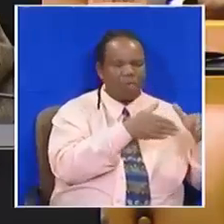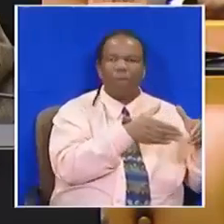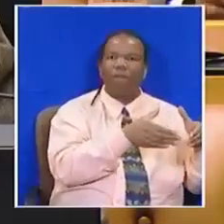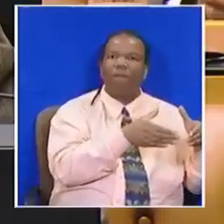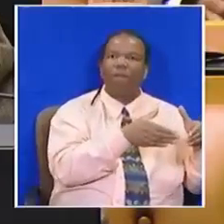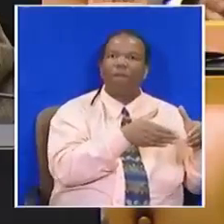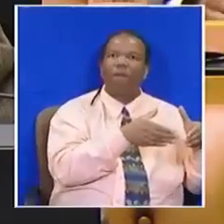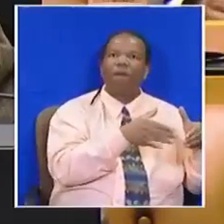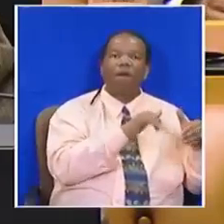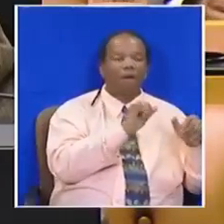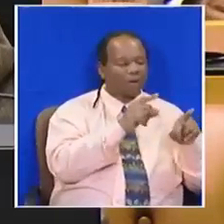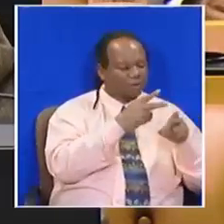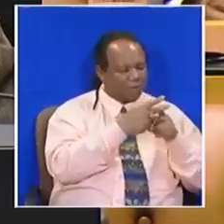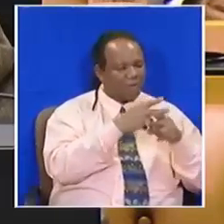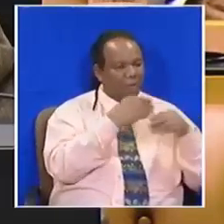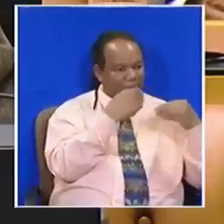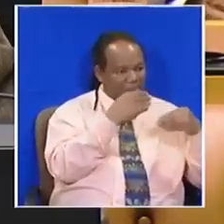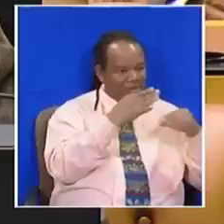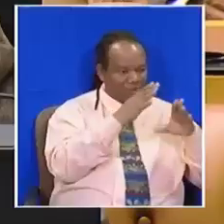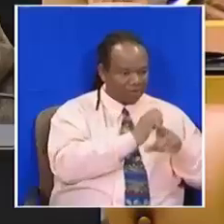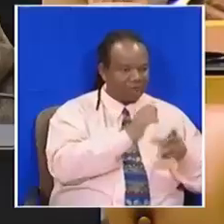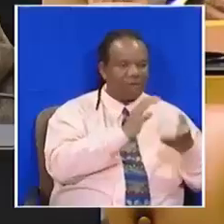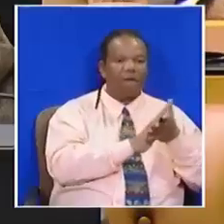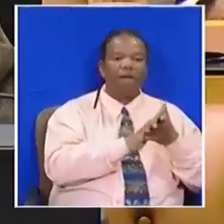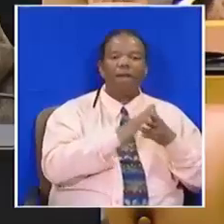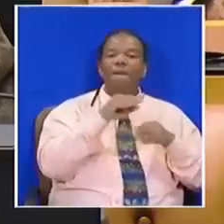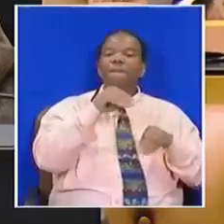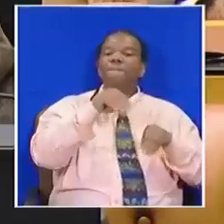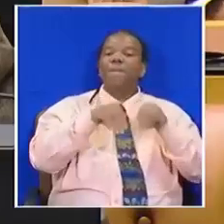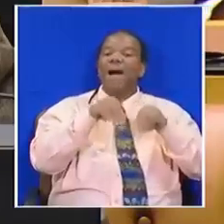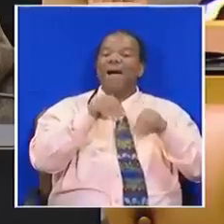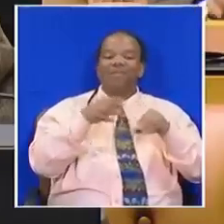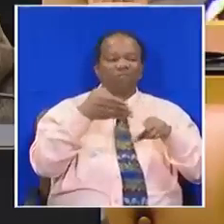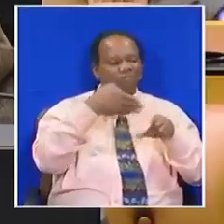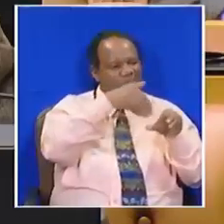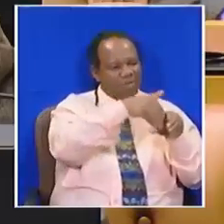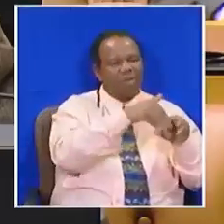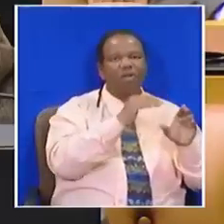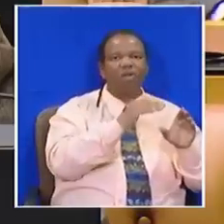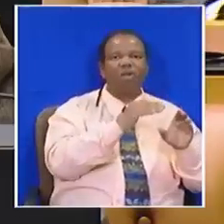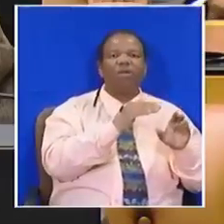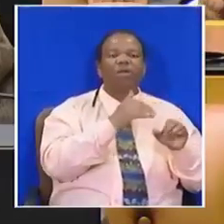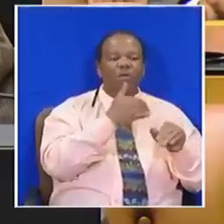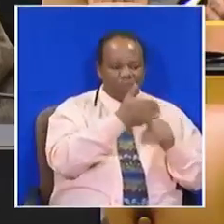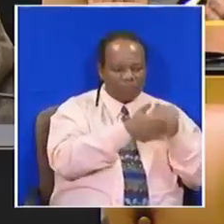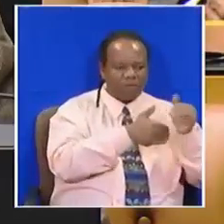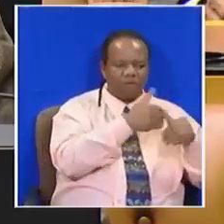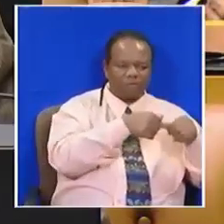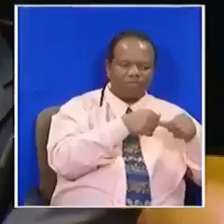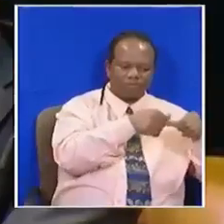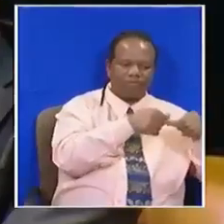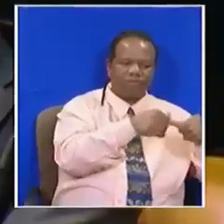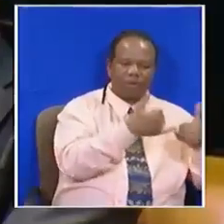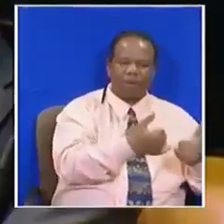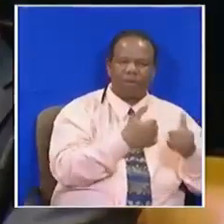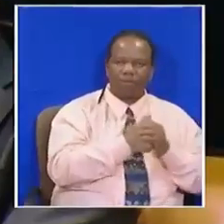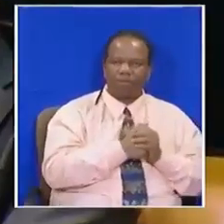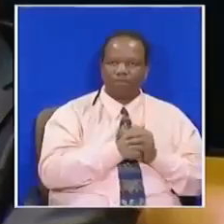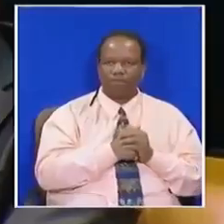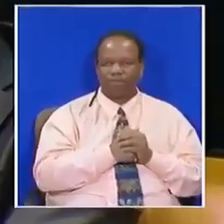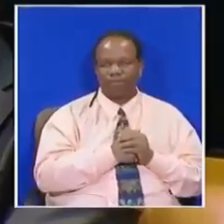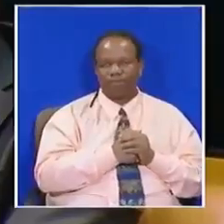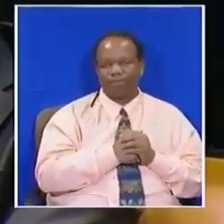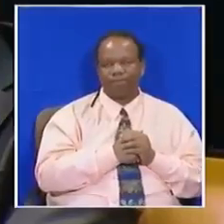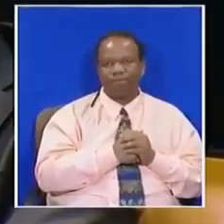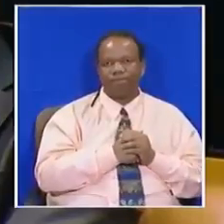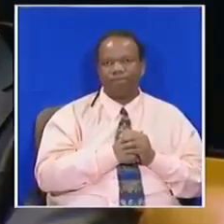the private sector, with the mining industry, and that process is now underway. Now, this